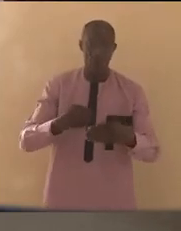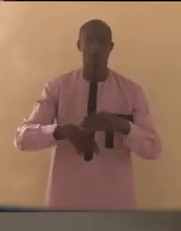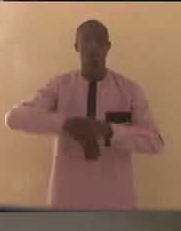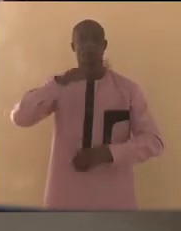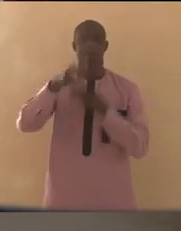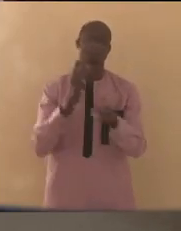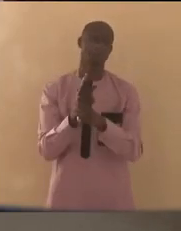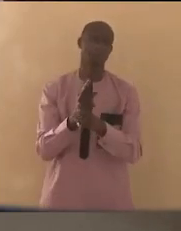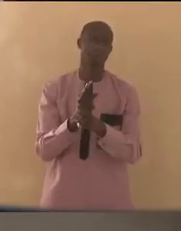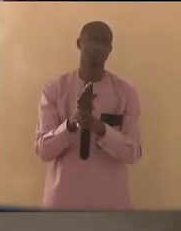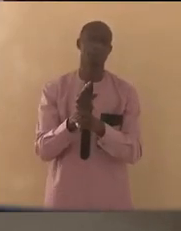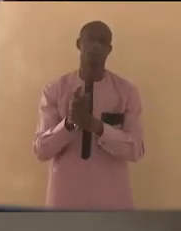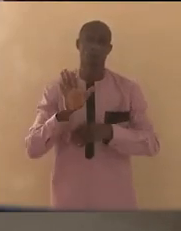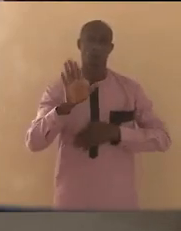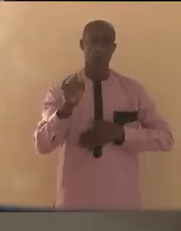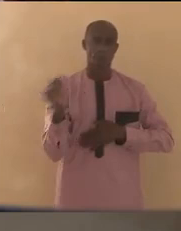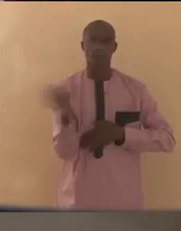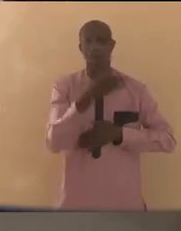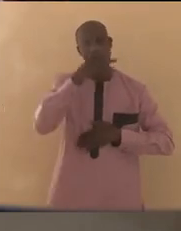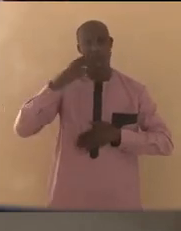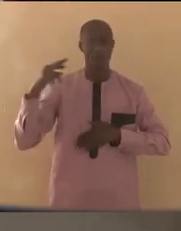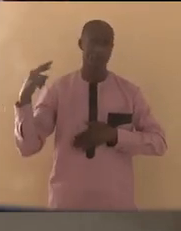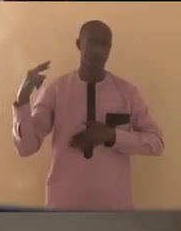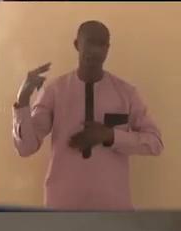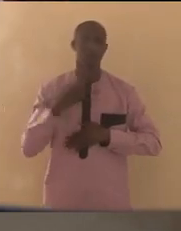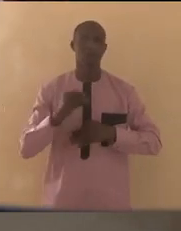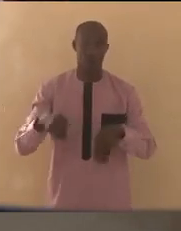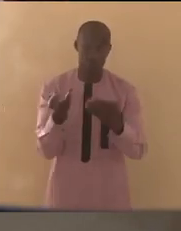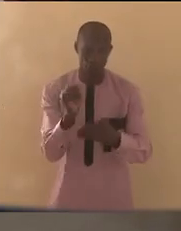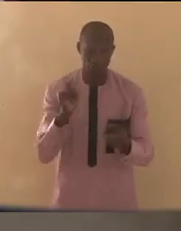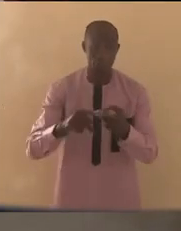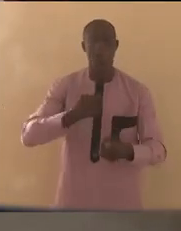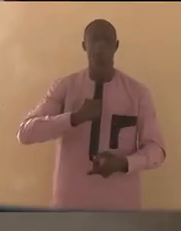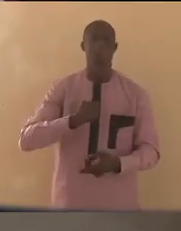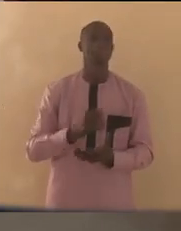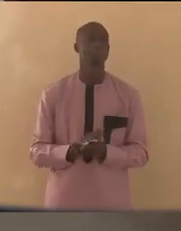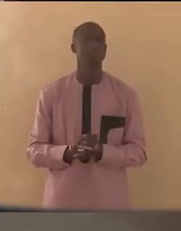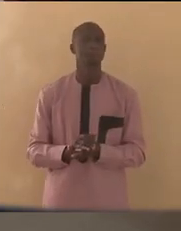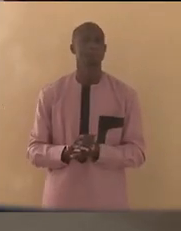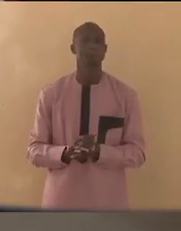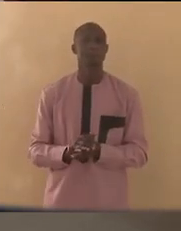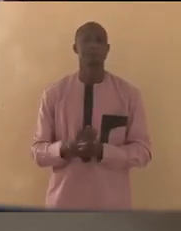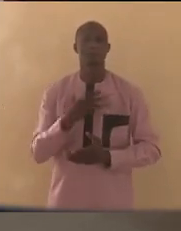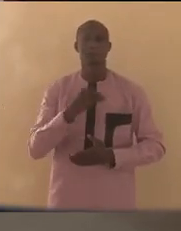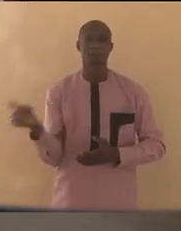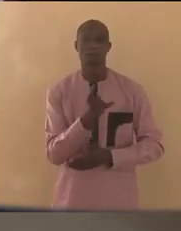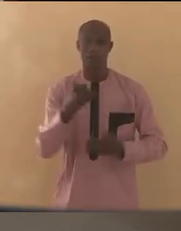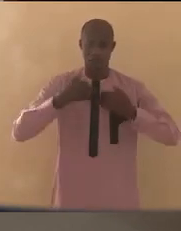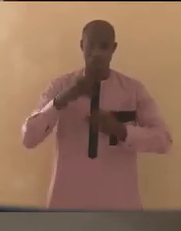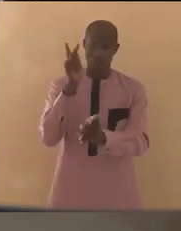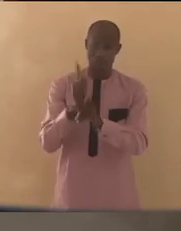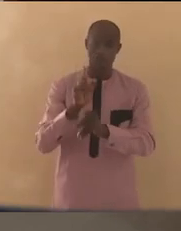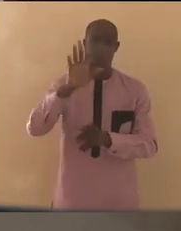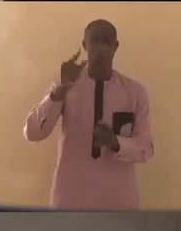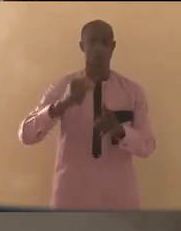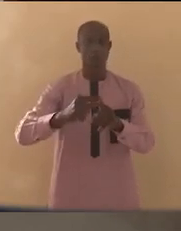world. Yours they were, and you gave them to me, and they have kept